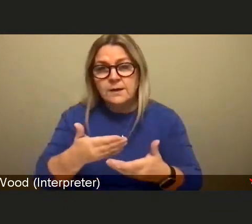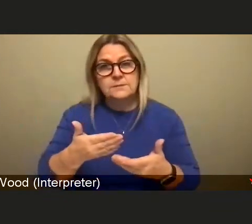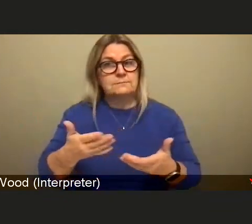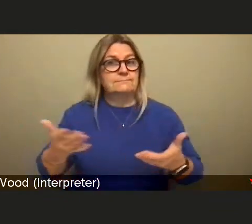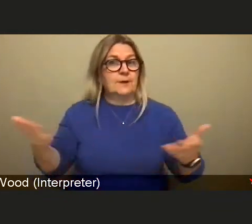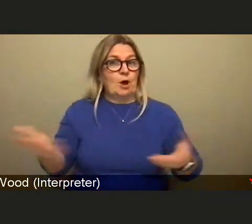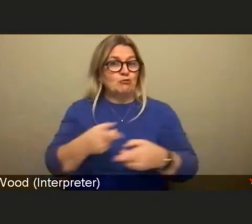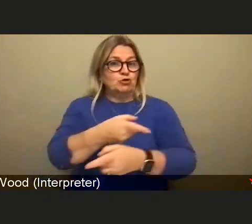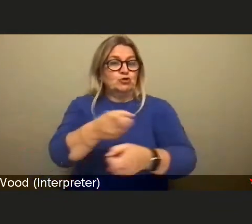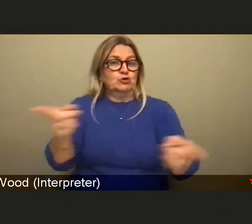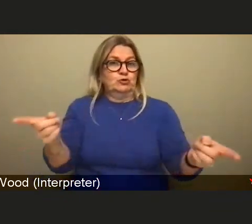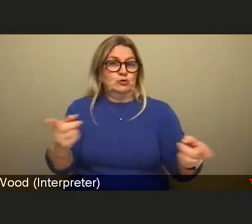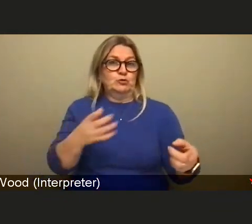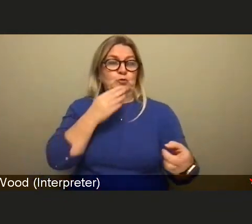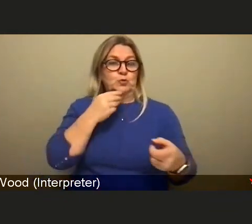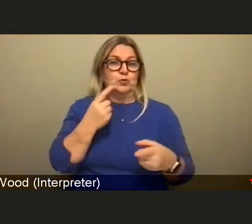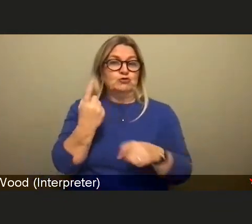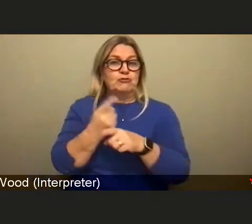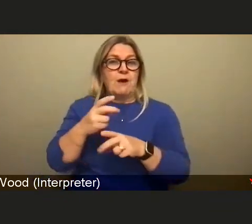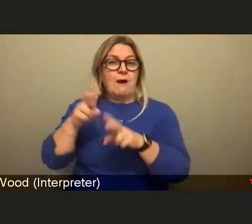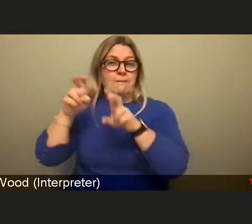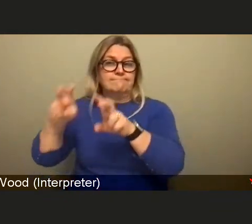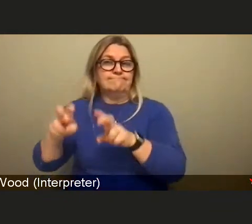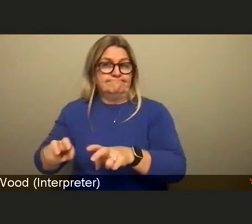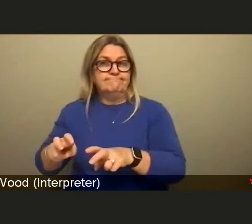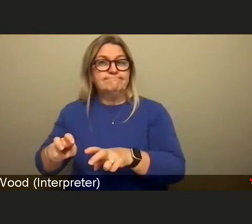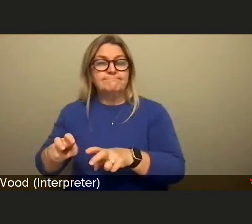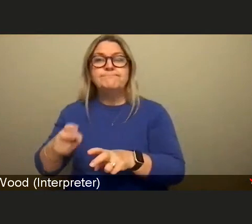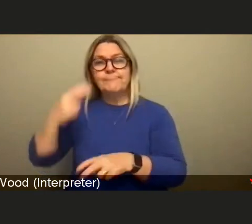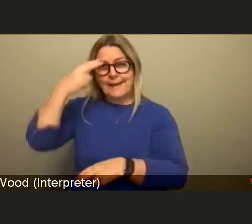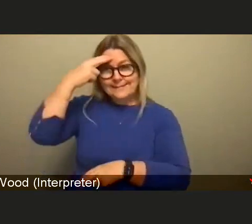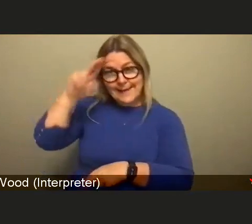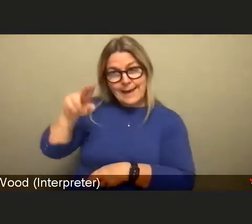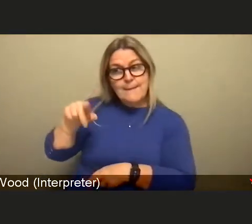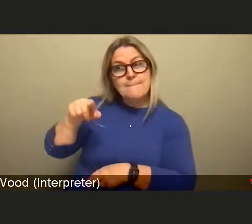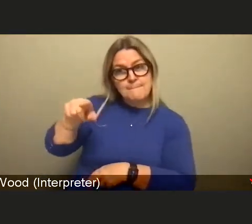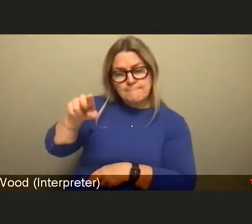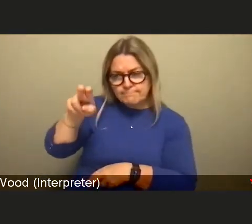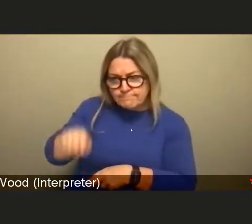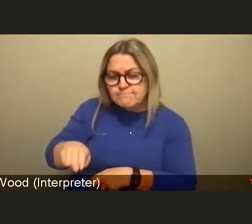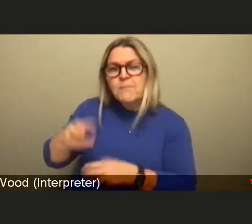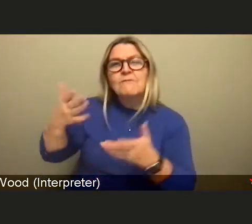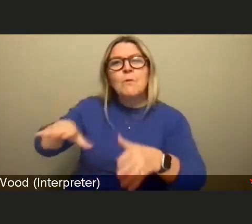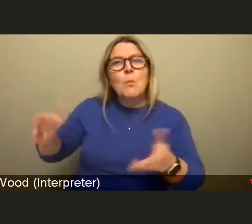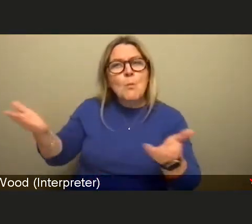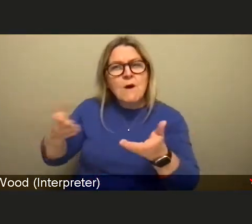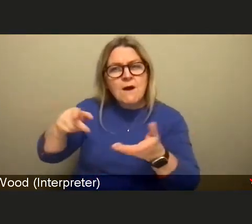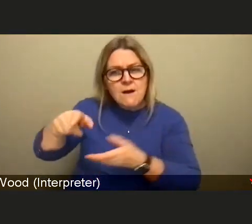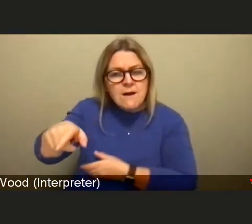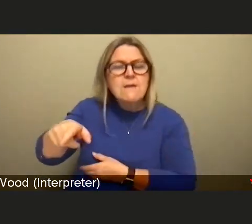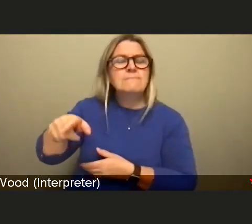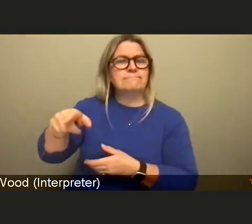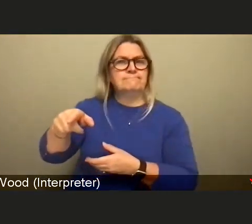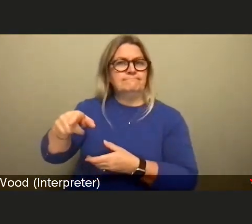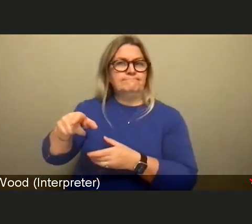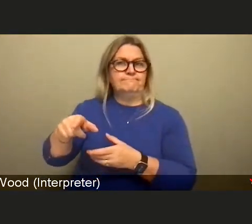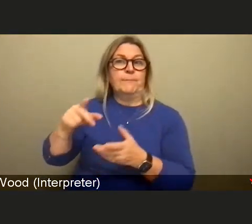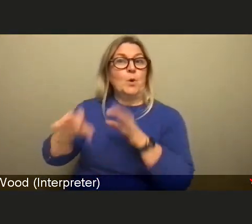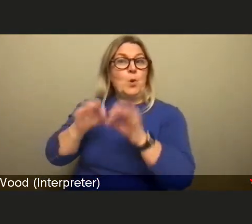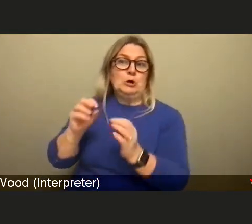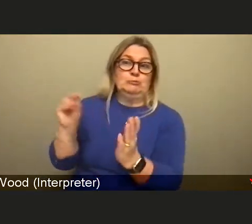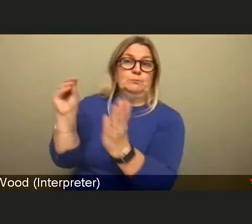chat function to introduce yourselves, stating your name and your geographical location, and pose any questions you would like to the